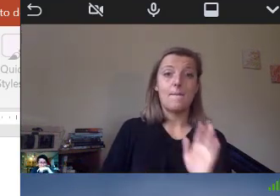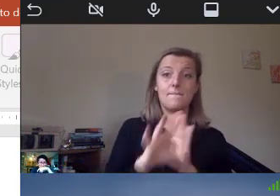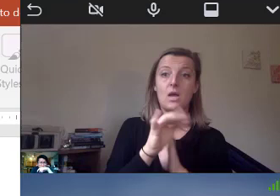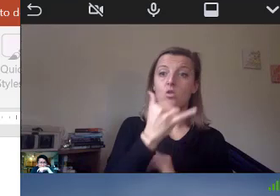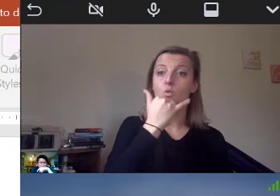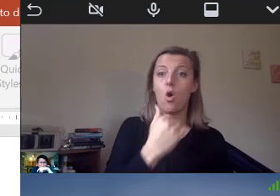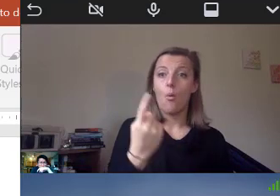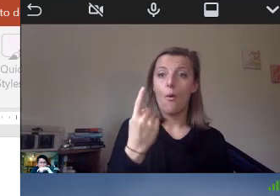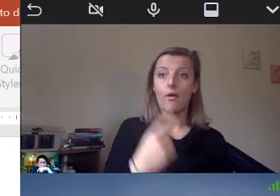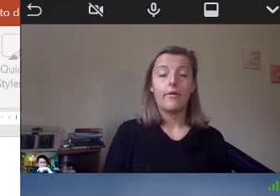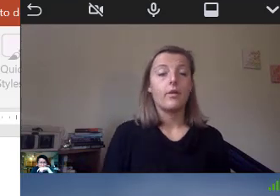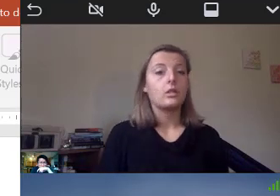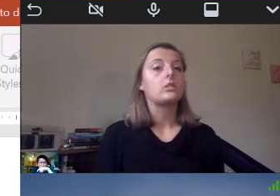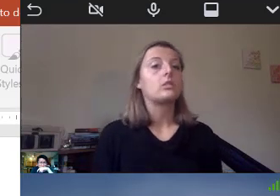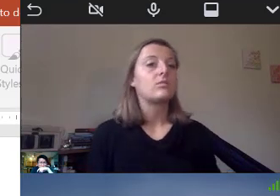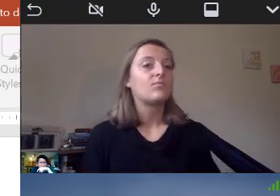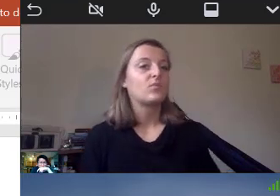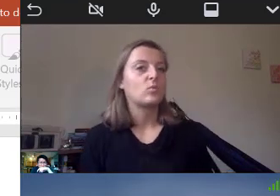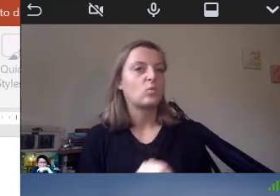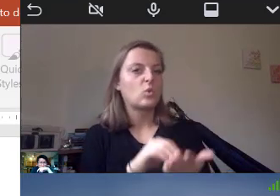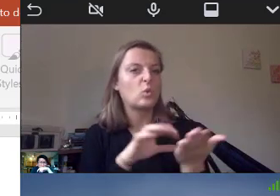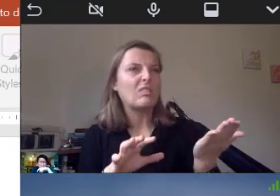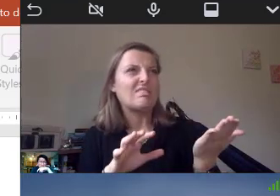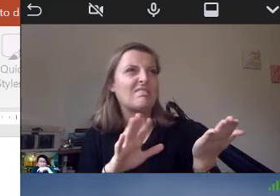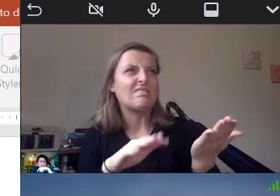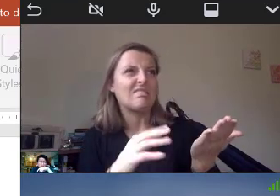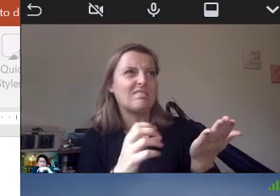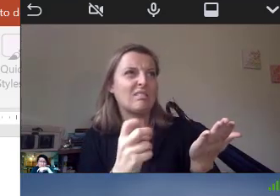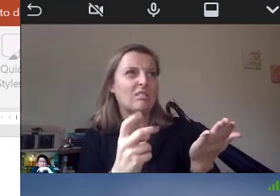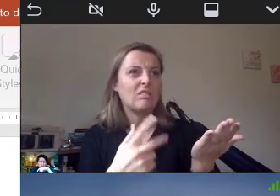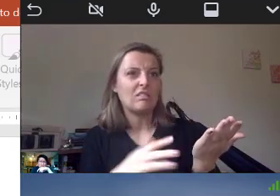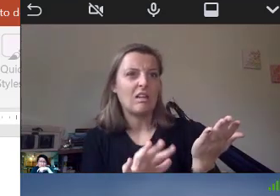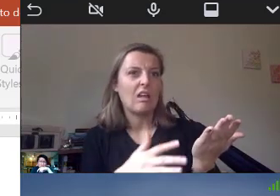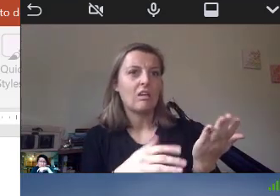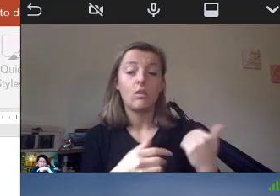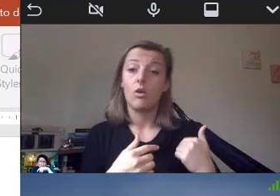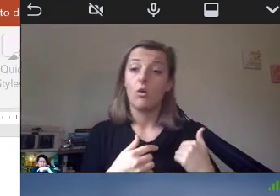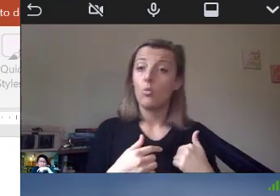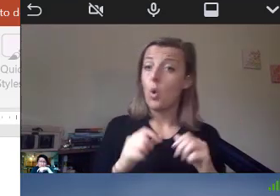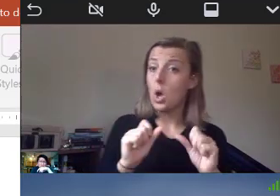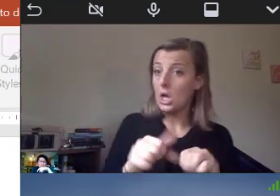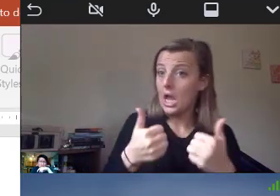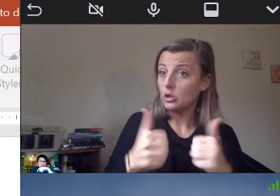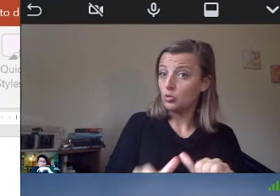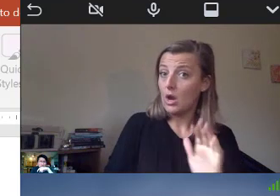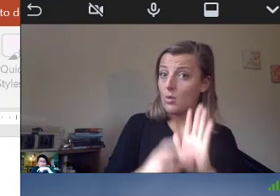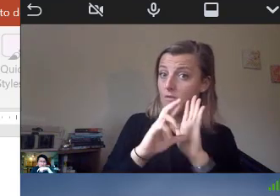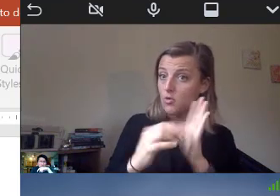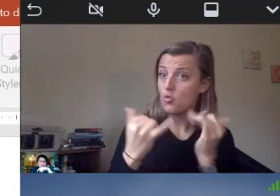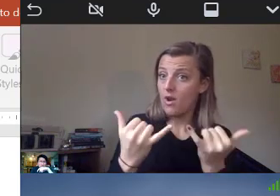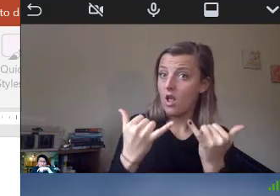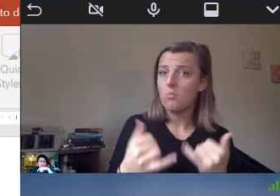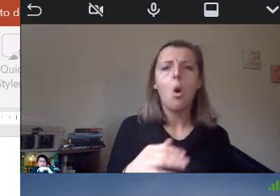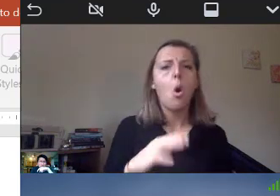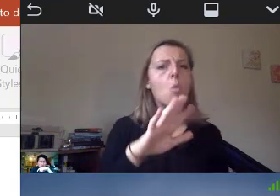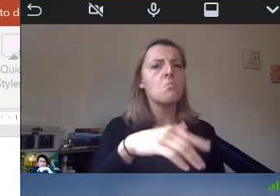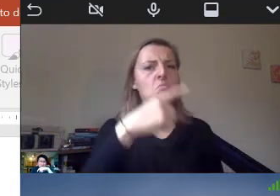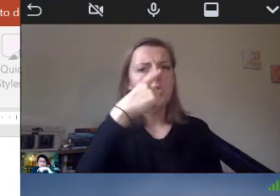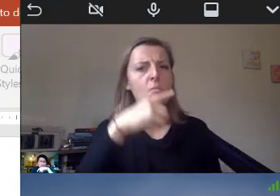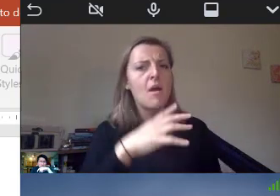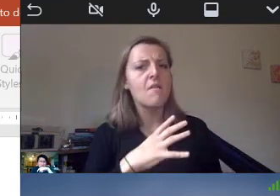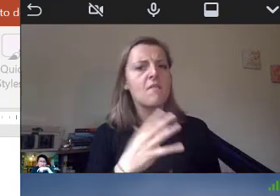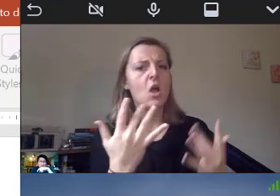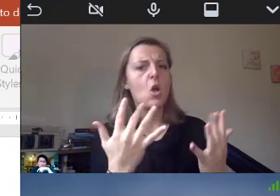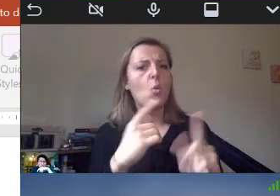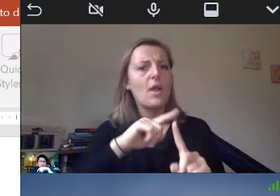Okay, well, here, we can try to do this in real time. Let me... No, we can wait till Thursday. Okay, thank